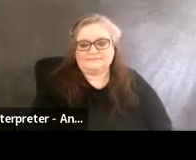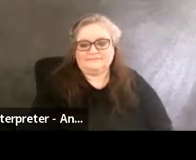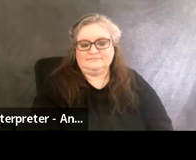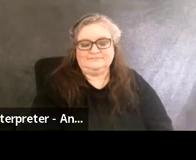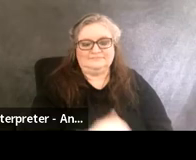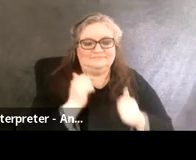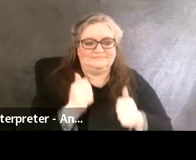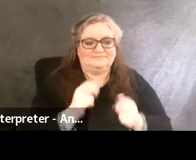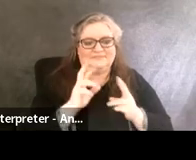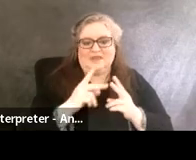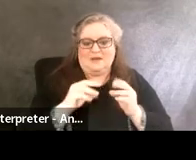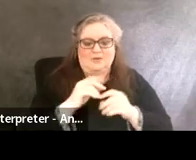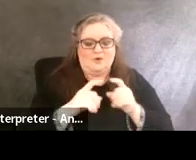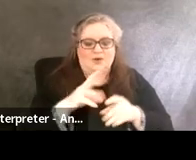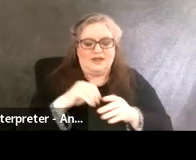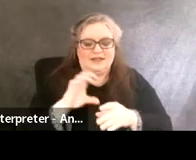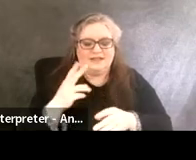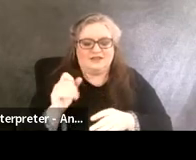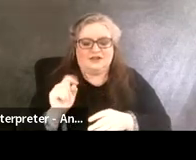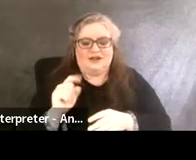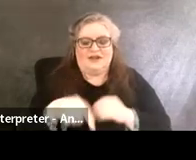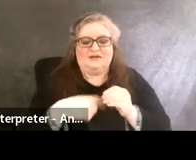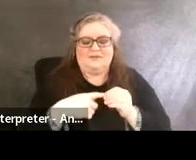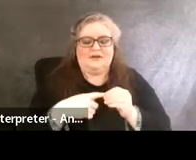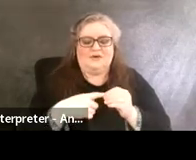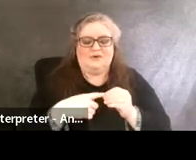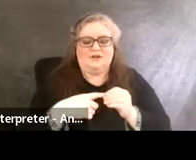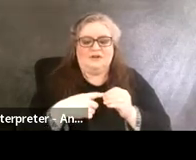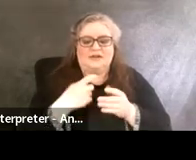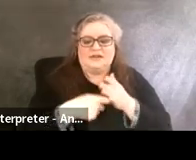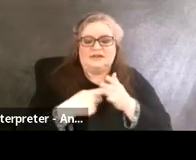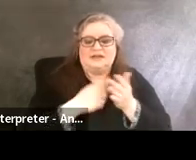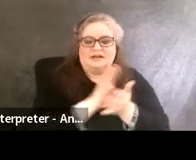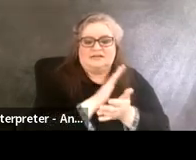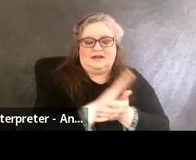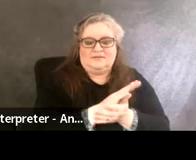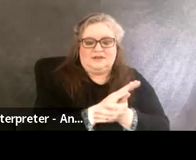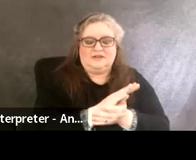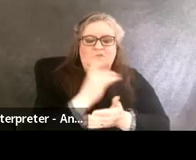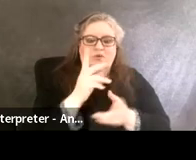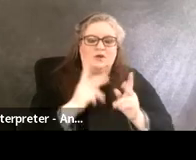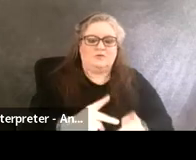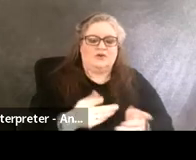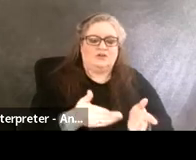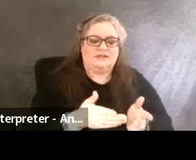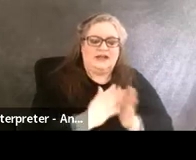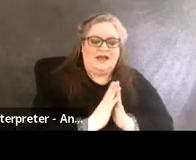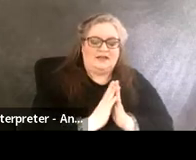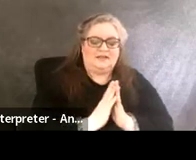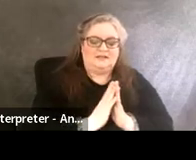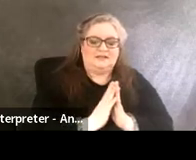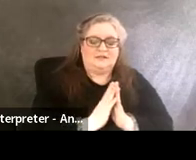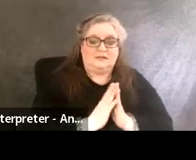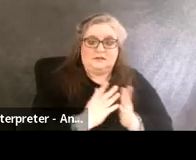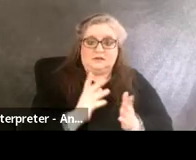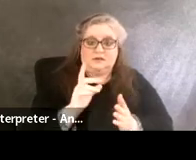Awesome. A couple more questions in the chat about tax documents. One person asks, are